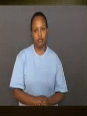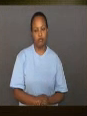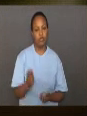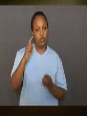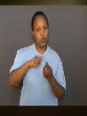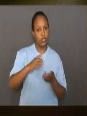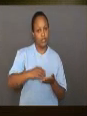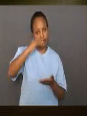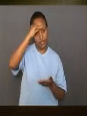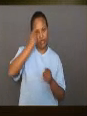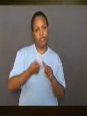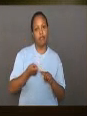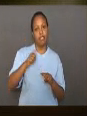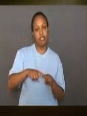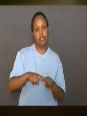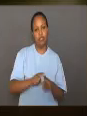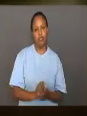Let's get back to our lesson.